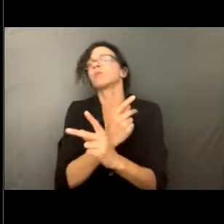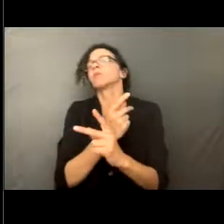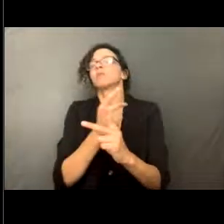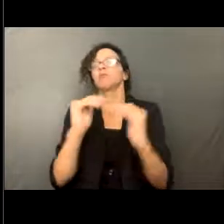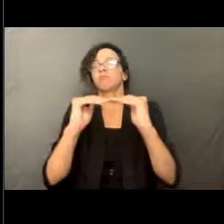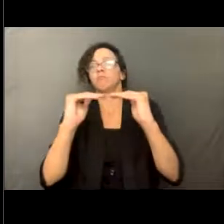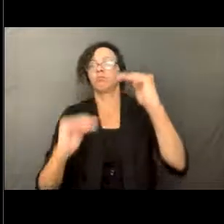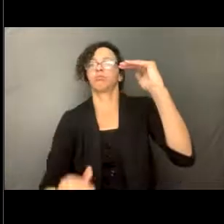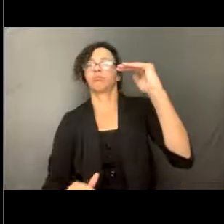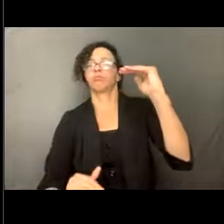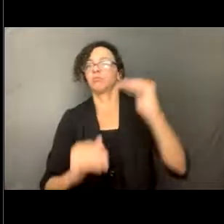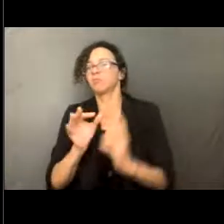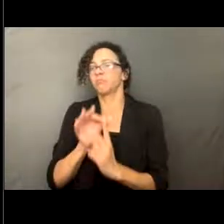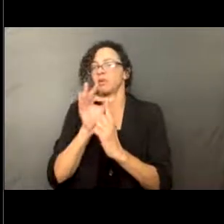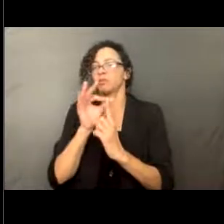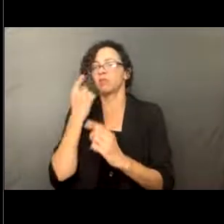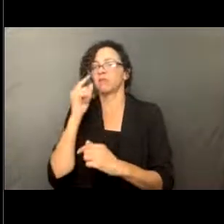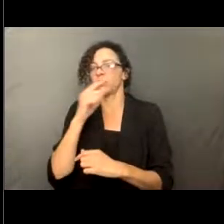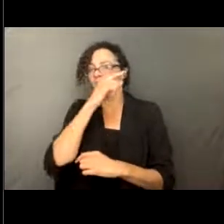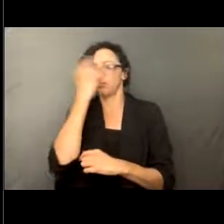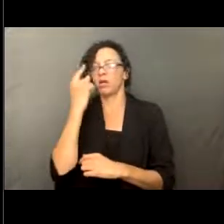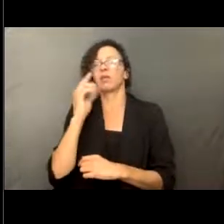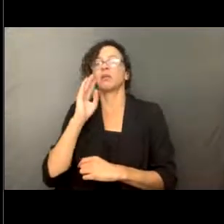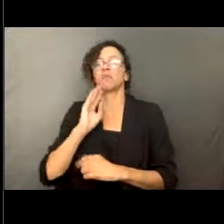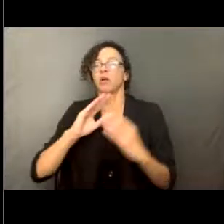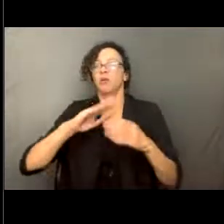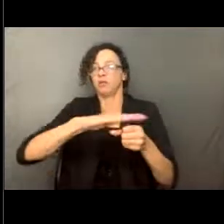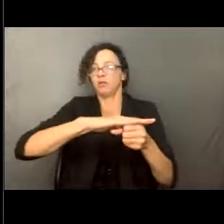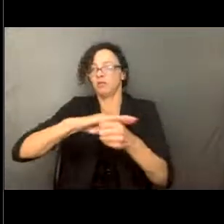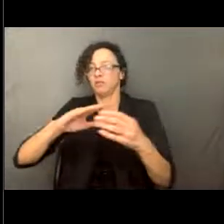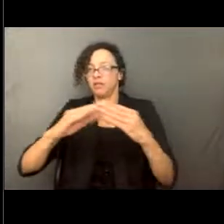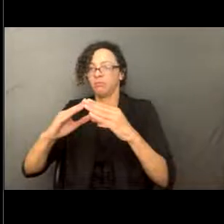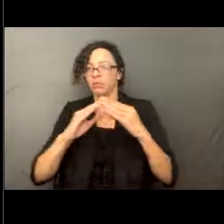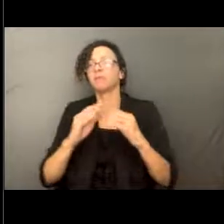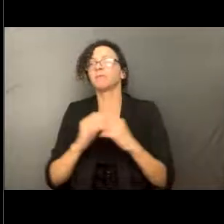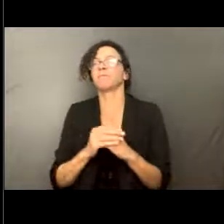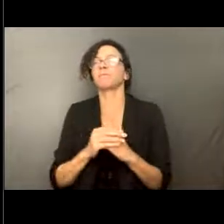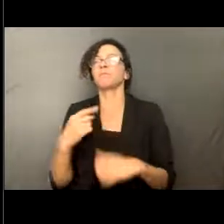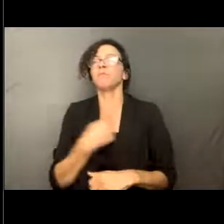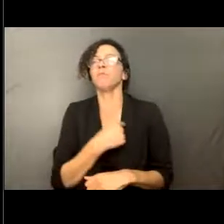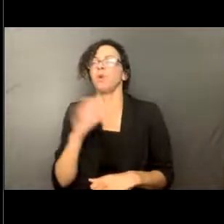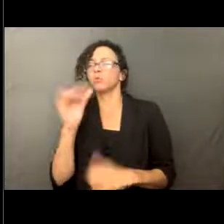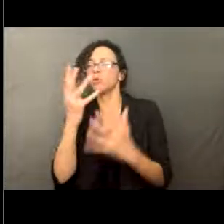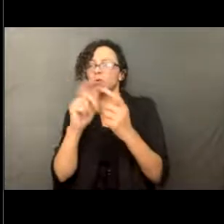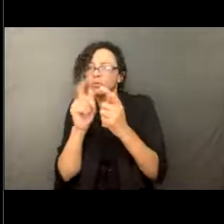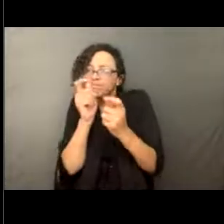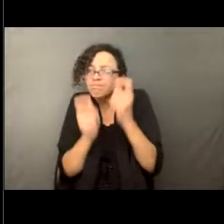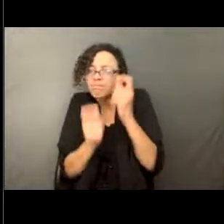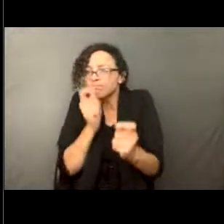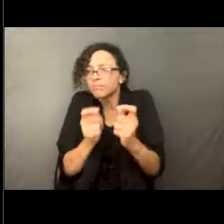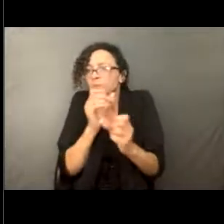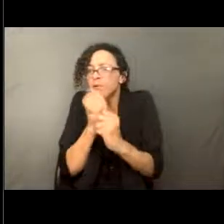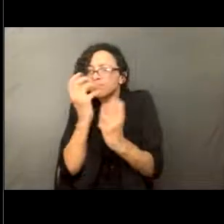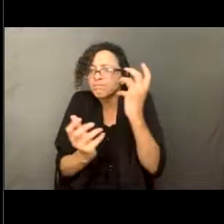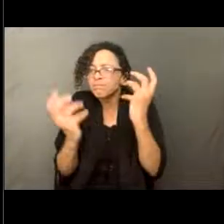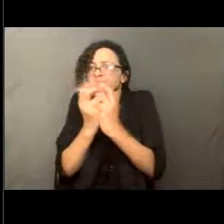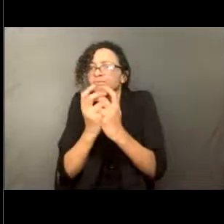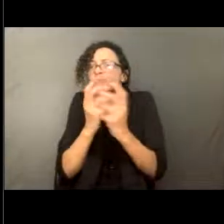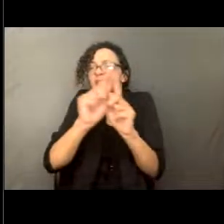So as a Department of Transportation, in order to tailor strategies and ultimately proffer transportation solutions to redress